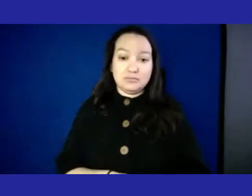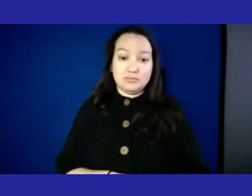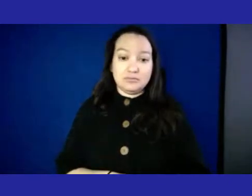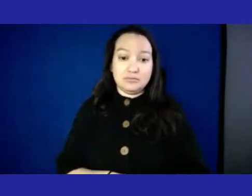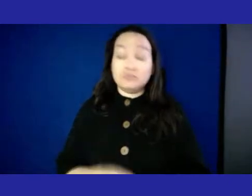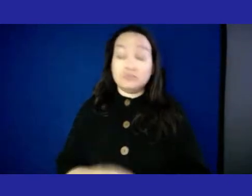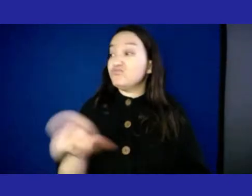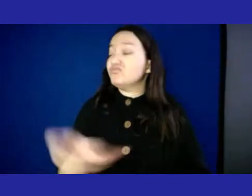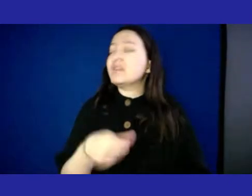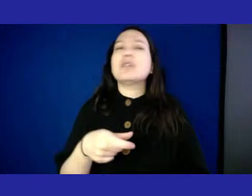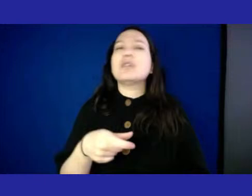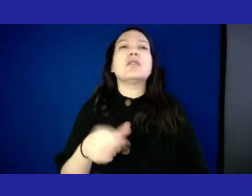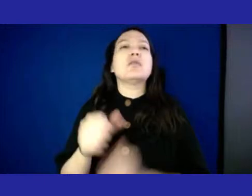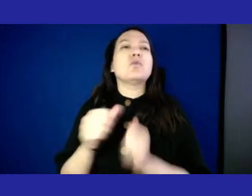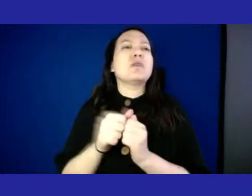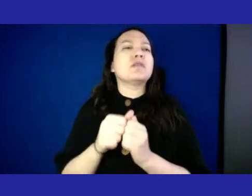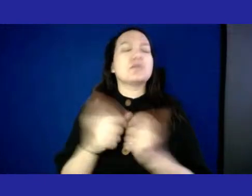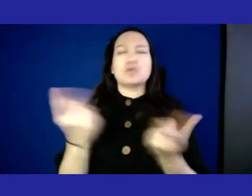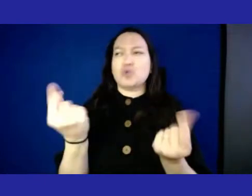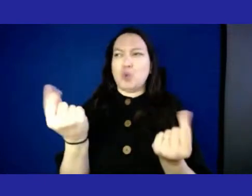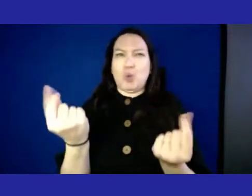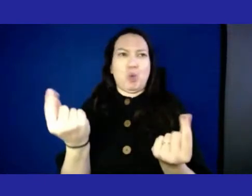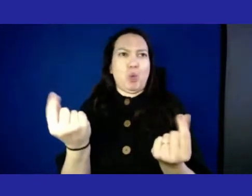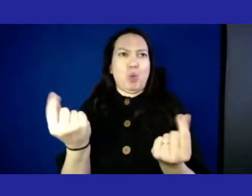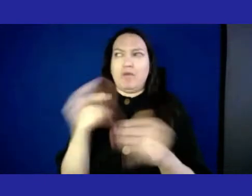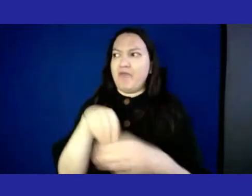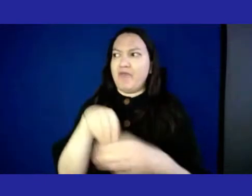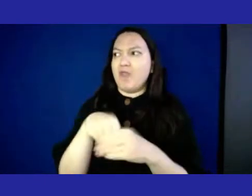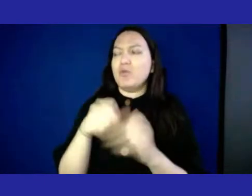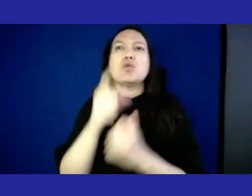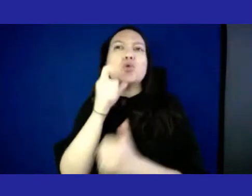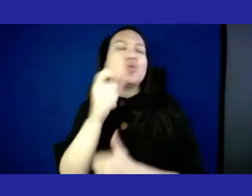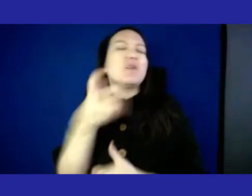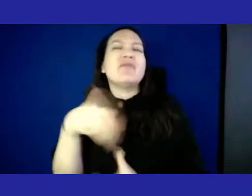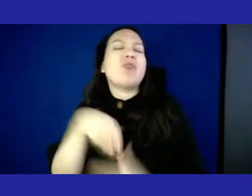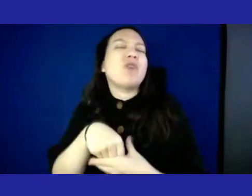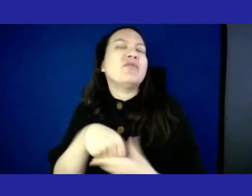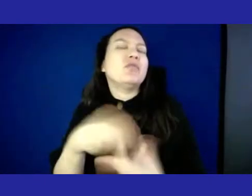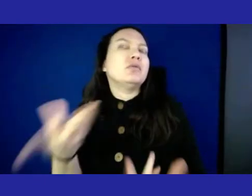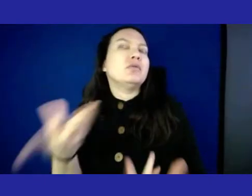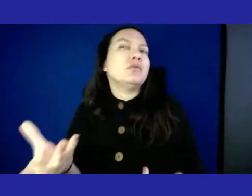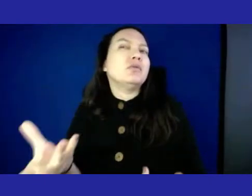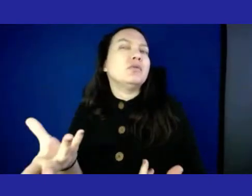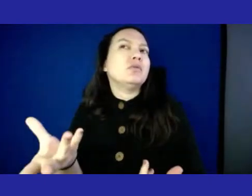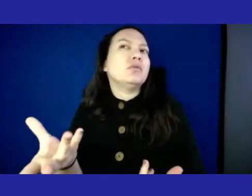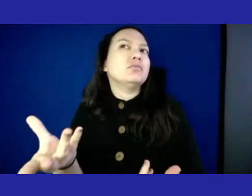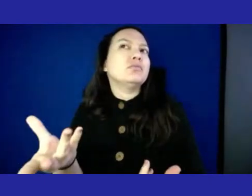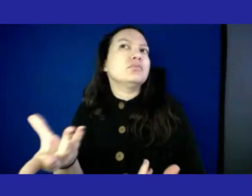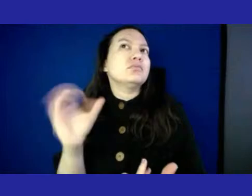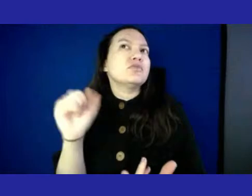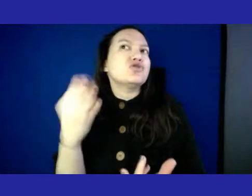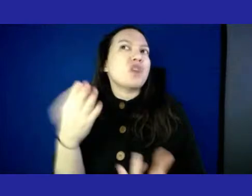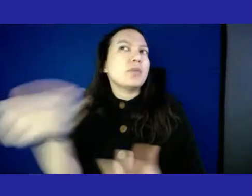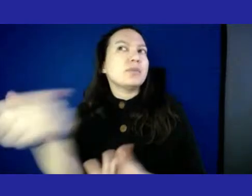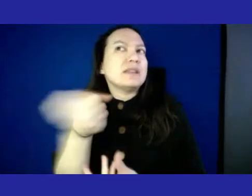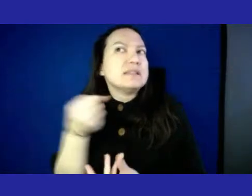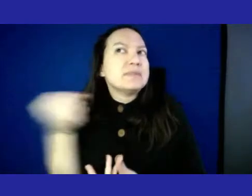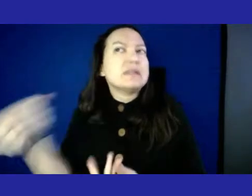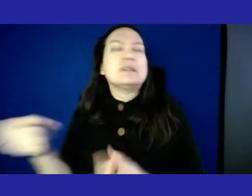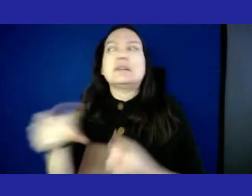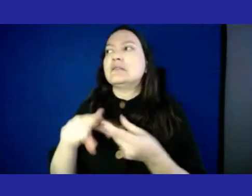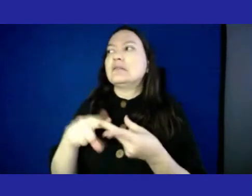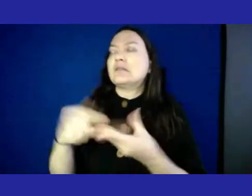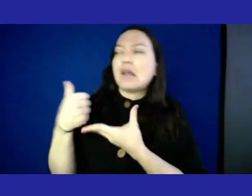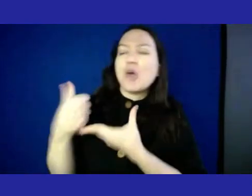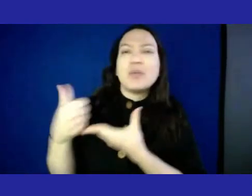In terms of the tasks that they do, I mean, do they get involved, or who gets involved in the job placement or